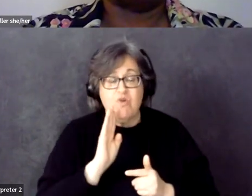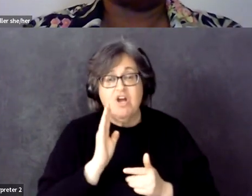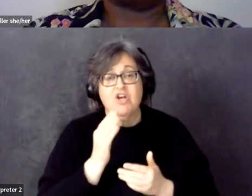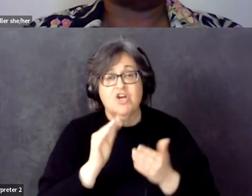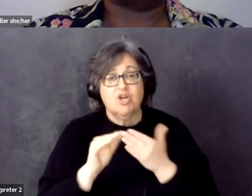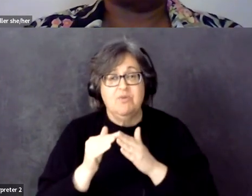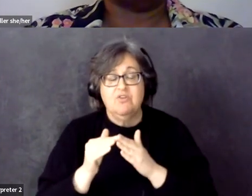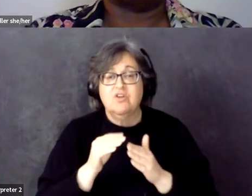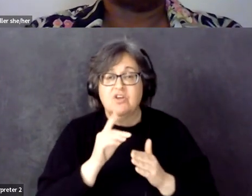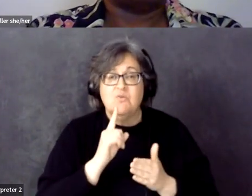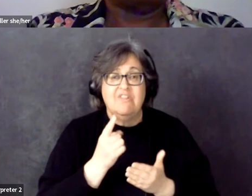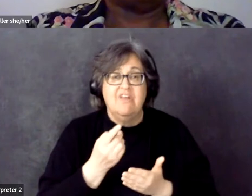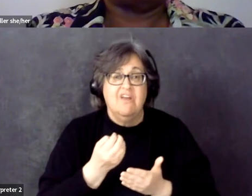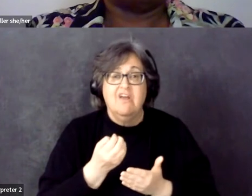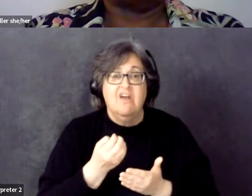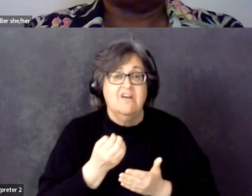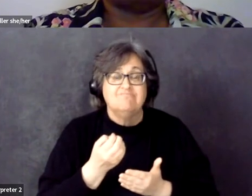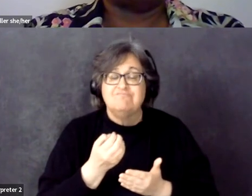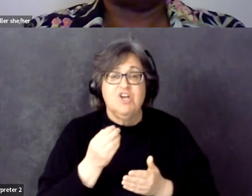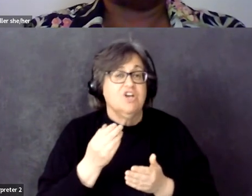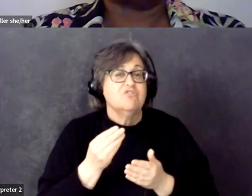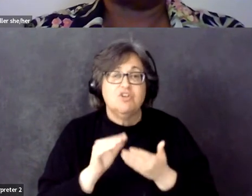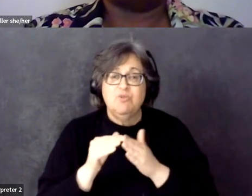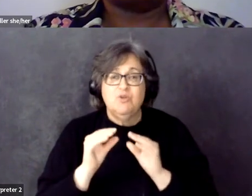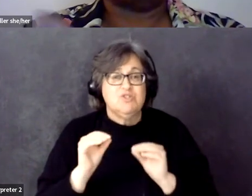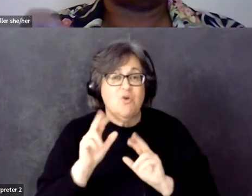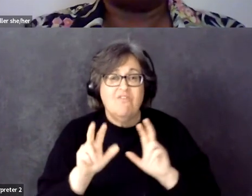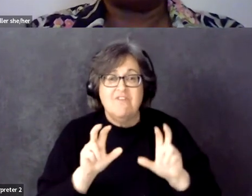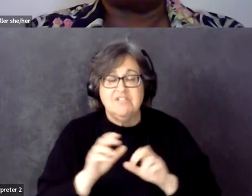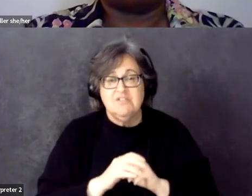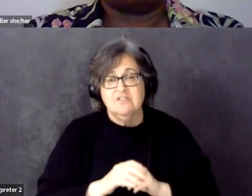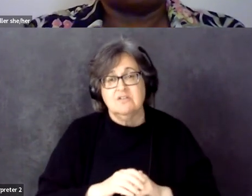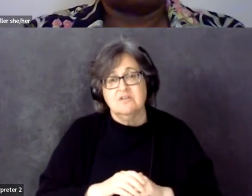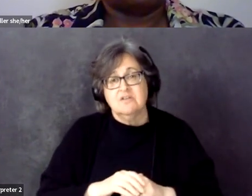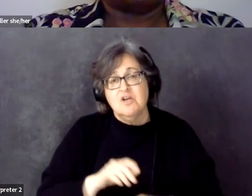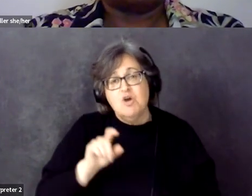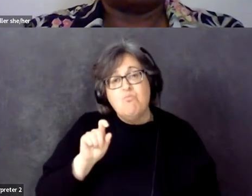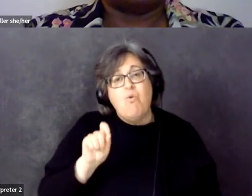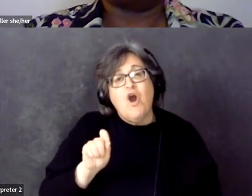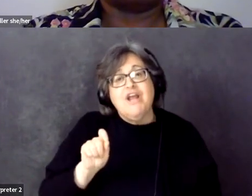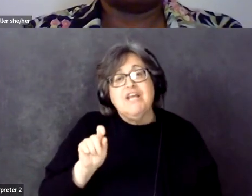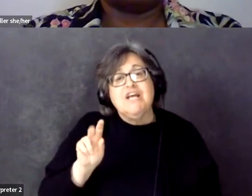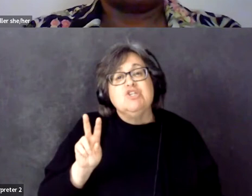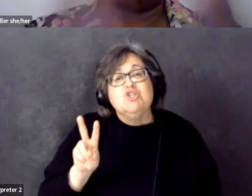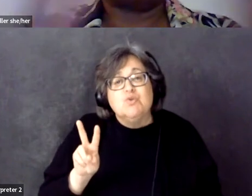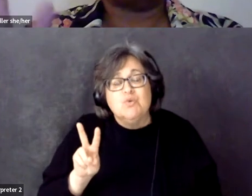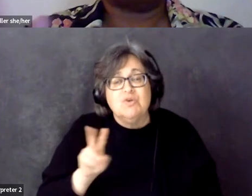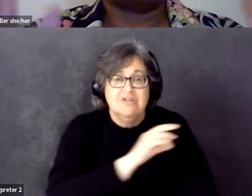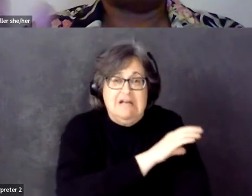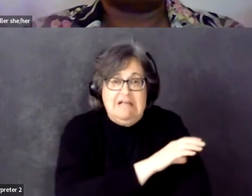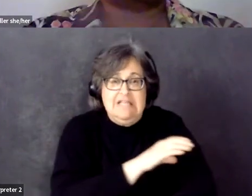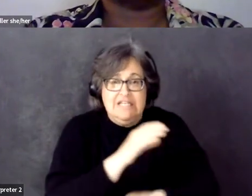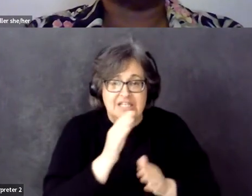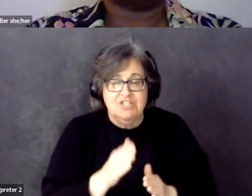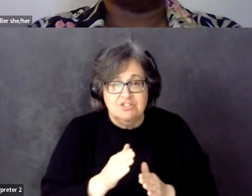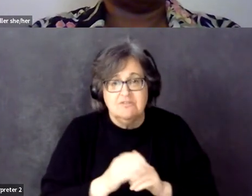economically divested communities, there was 2/10 of a clinician, an average